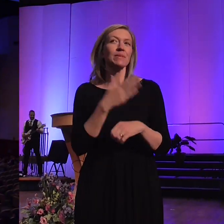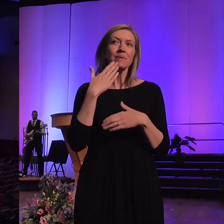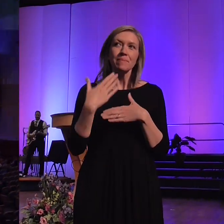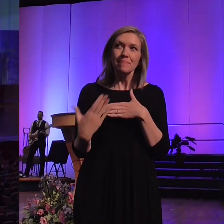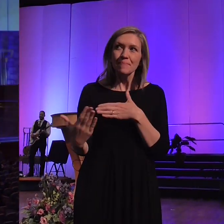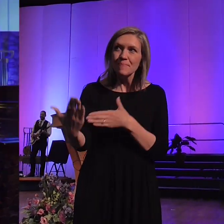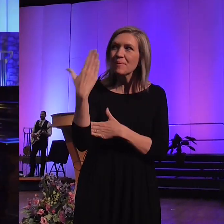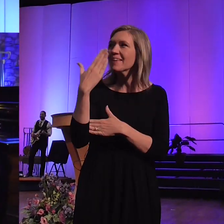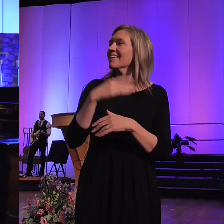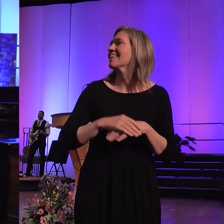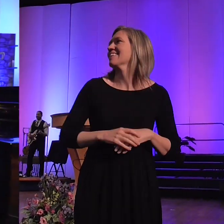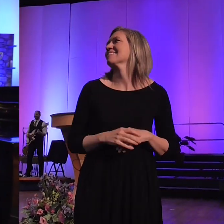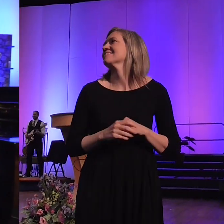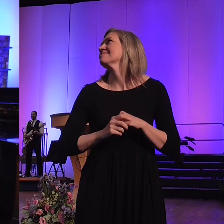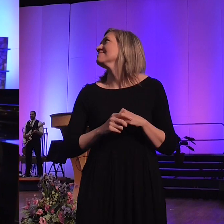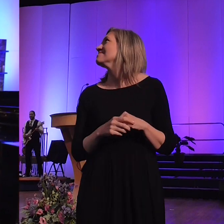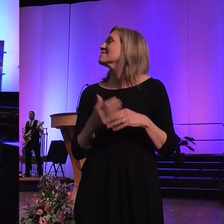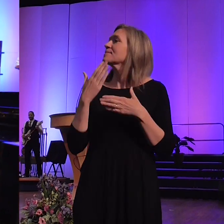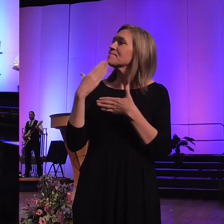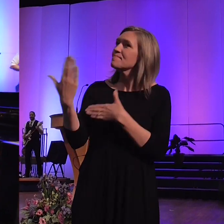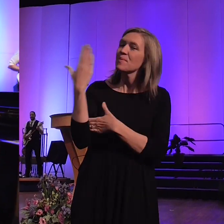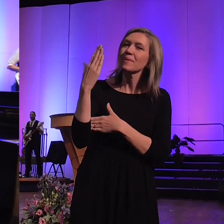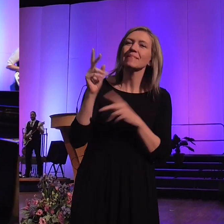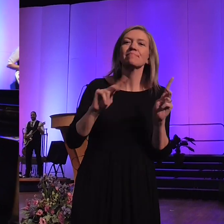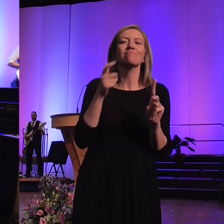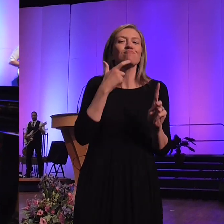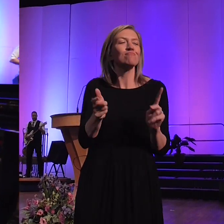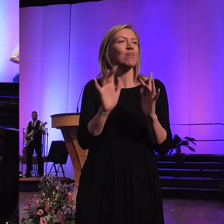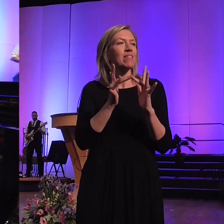Good morning, everybody. Good morning online.